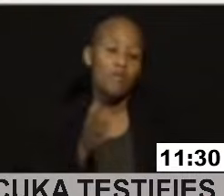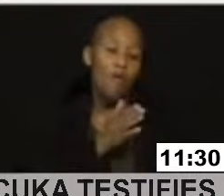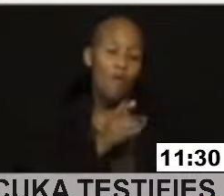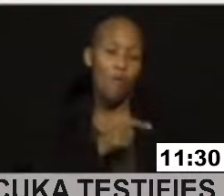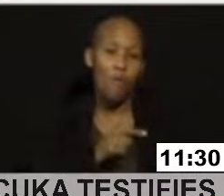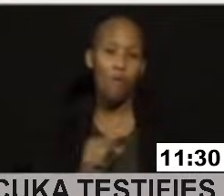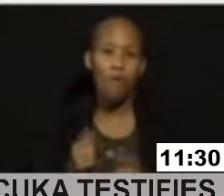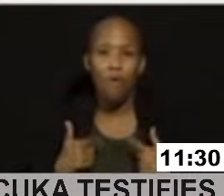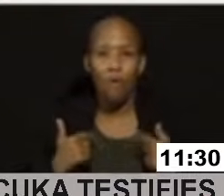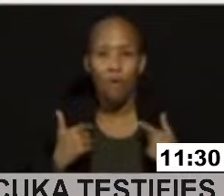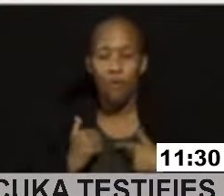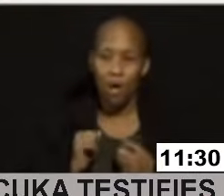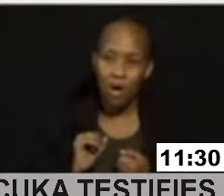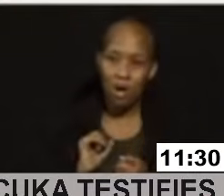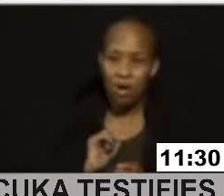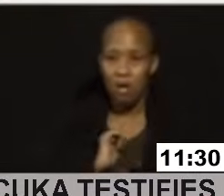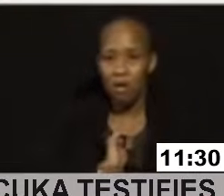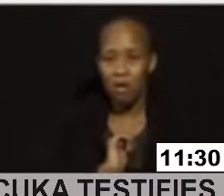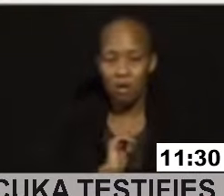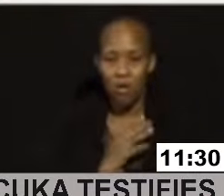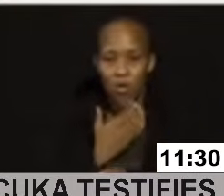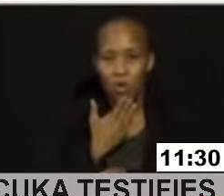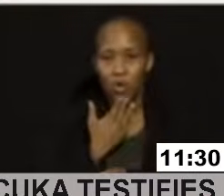on arresting the people who were behind,